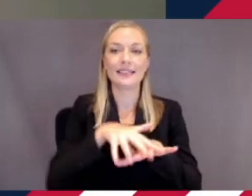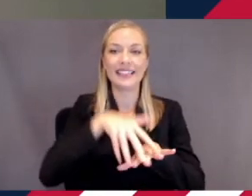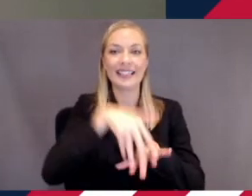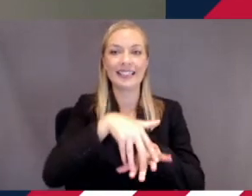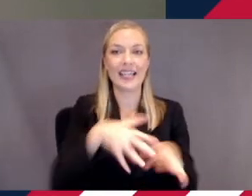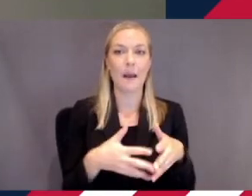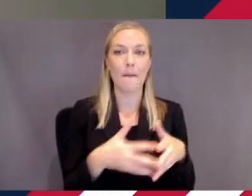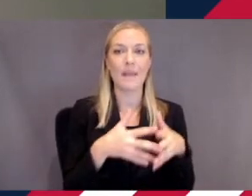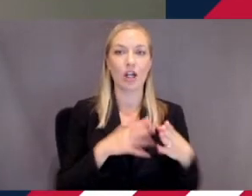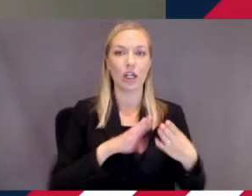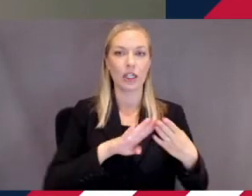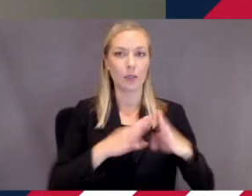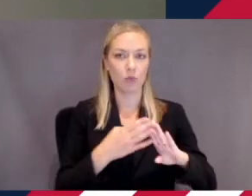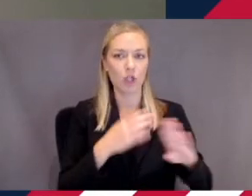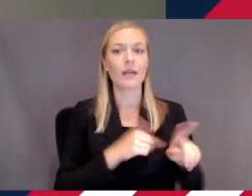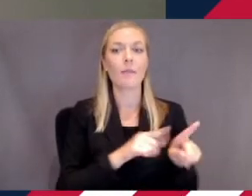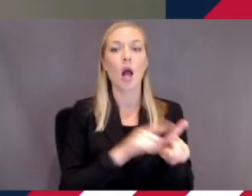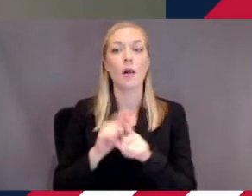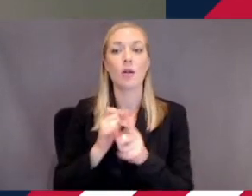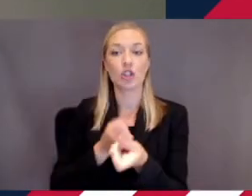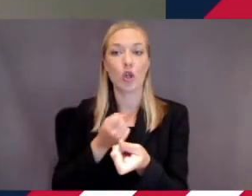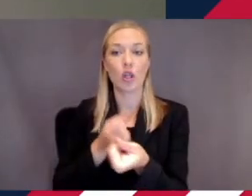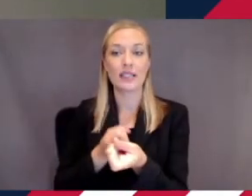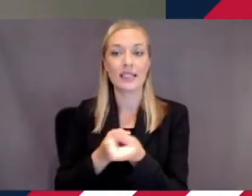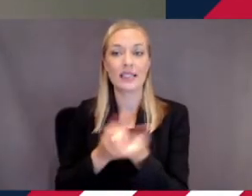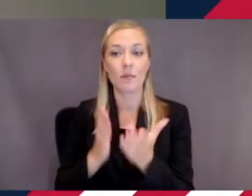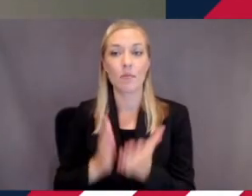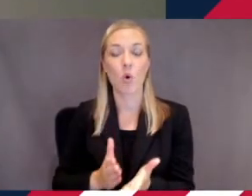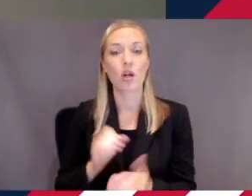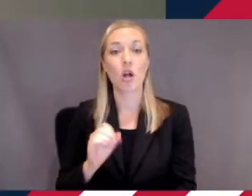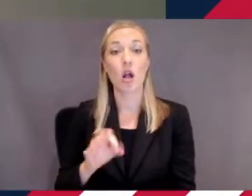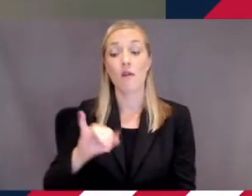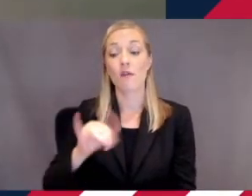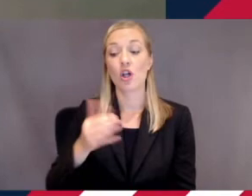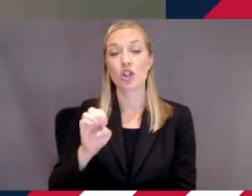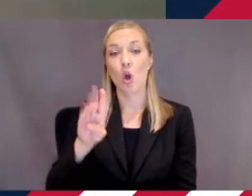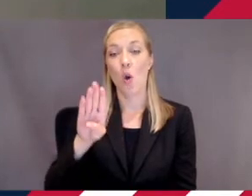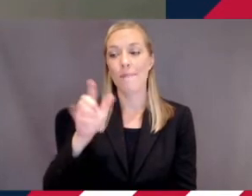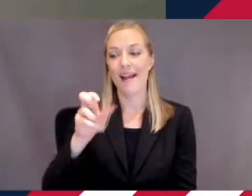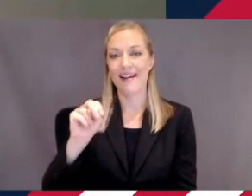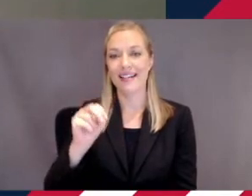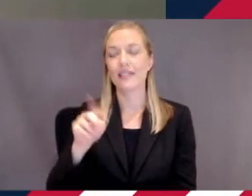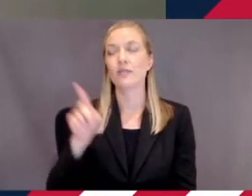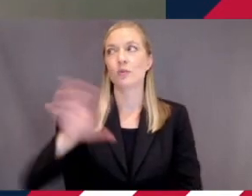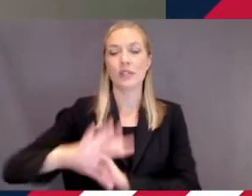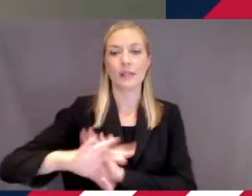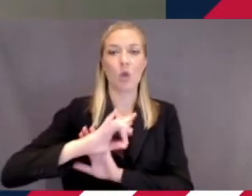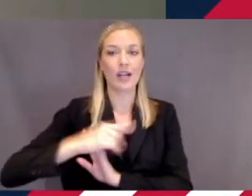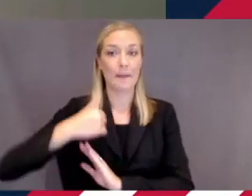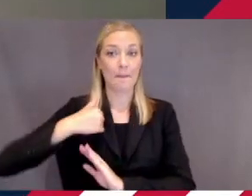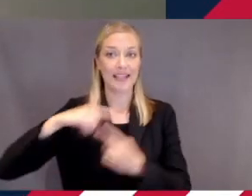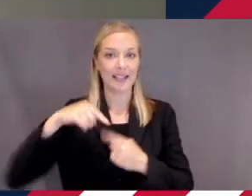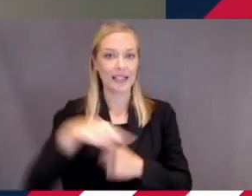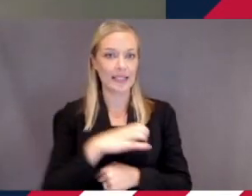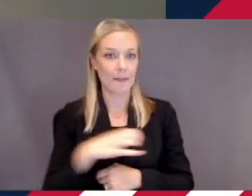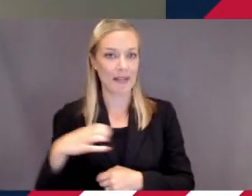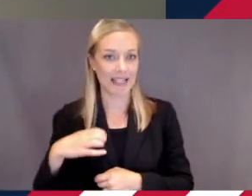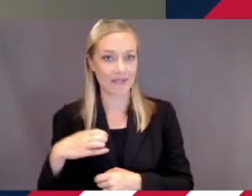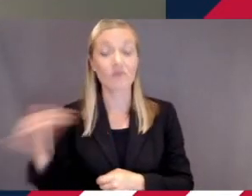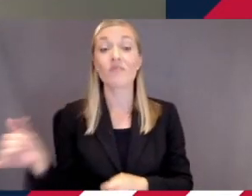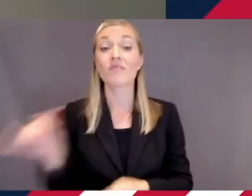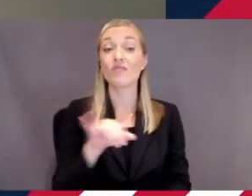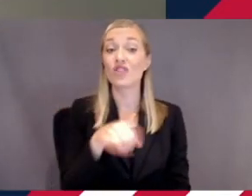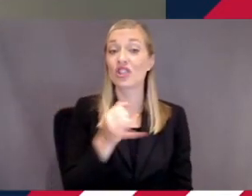supporter of Joe Biden, who appointed me to this committee. I, like Jeff, am in favor of the